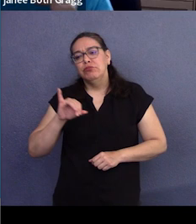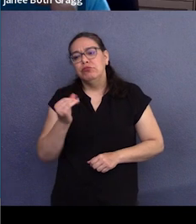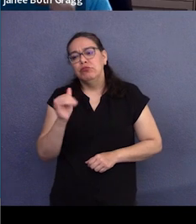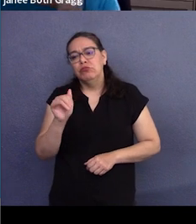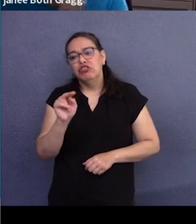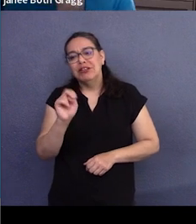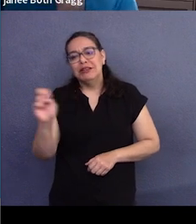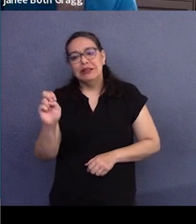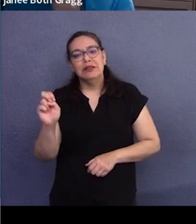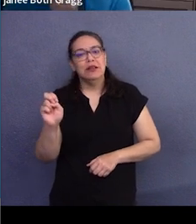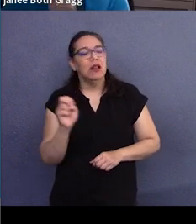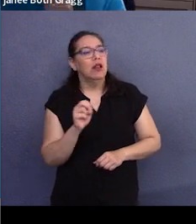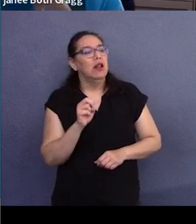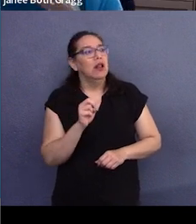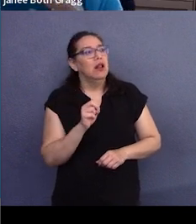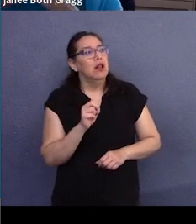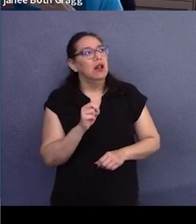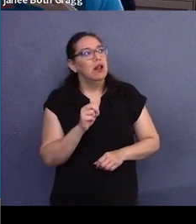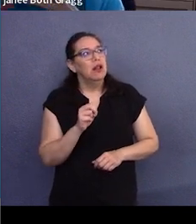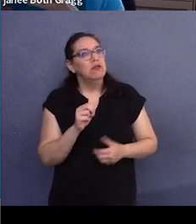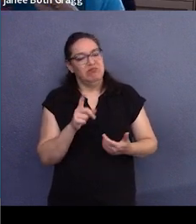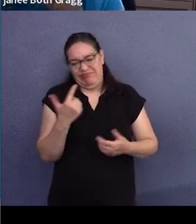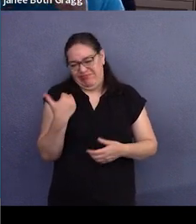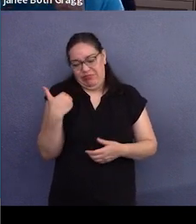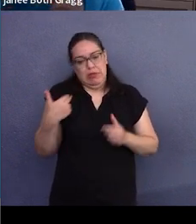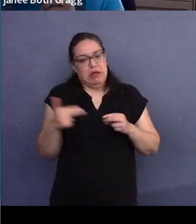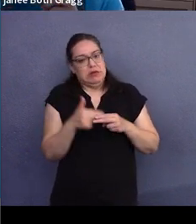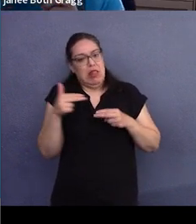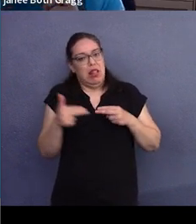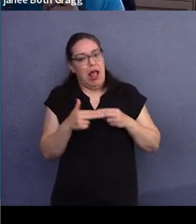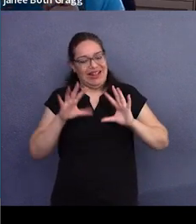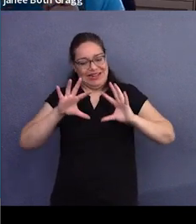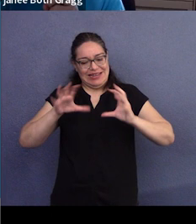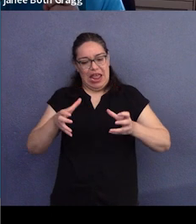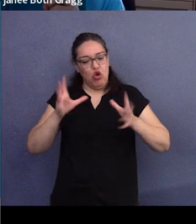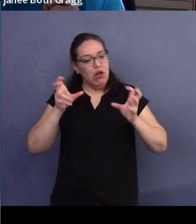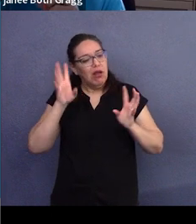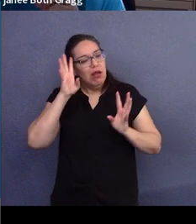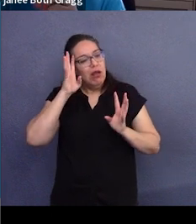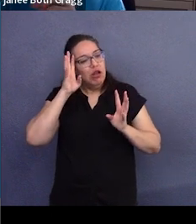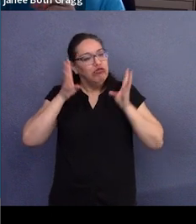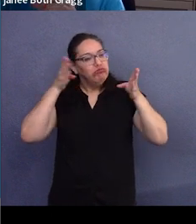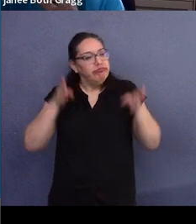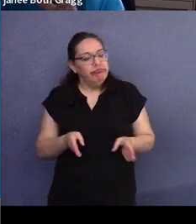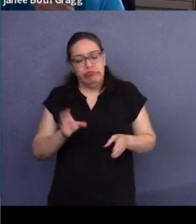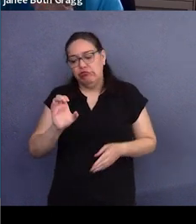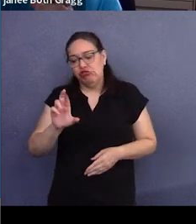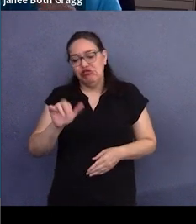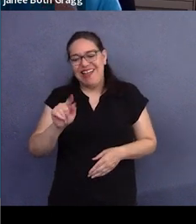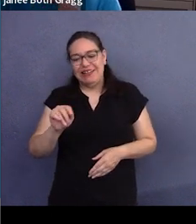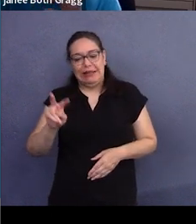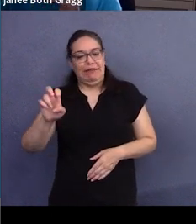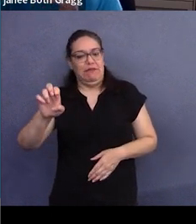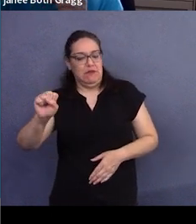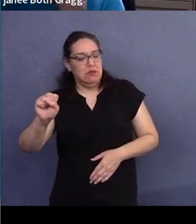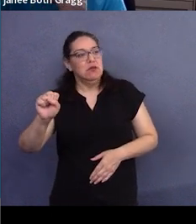Just to ask it, but so the last slide had a category that was like creatives, right? And so I founded